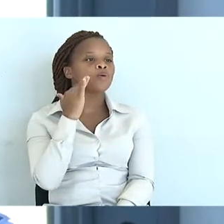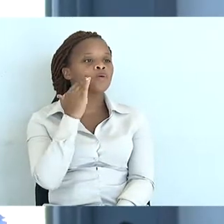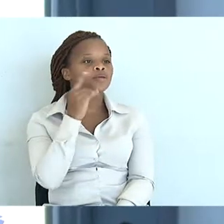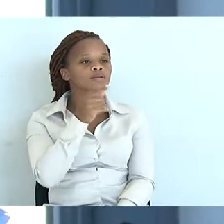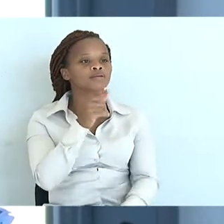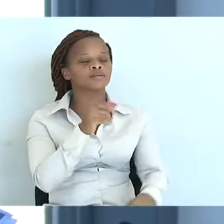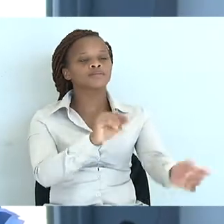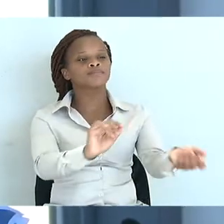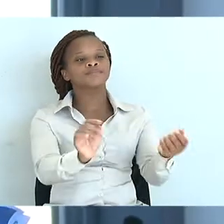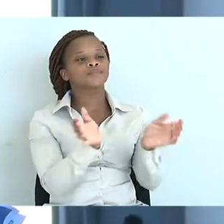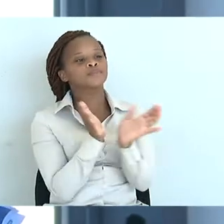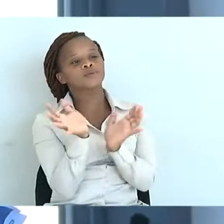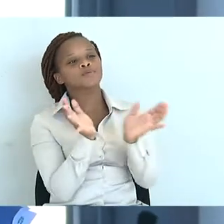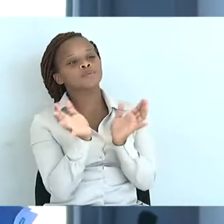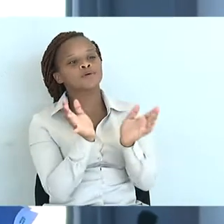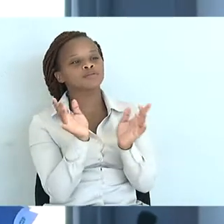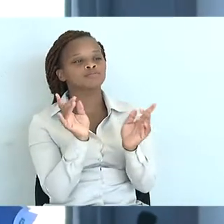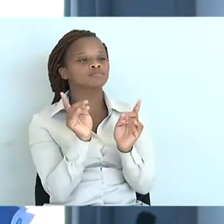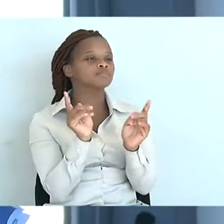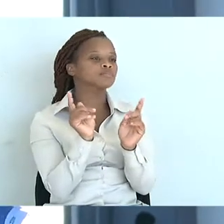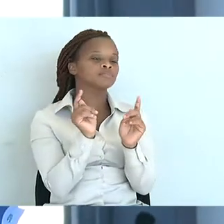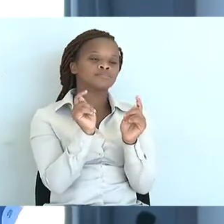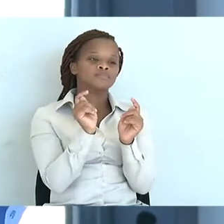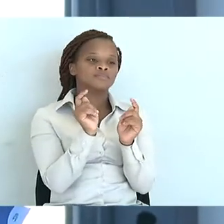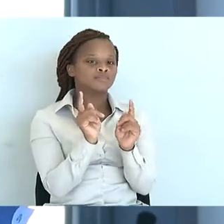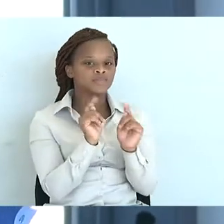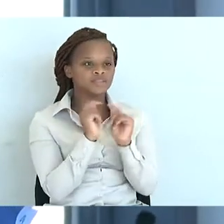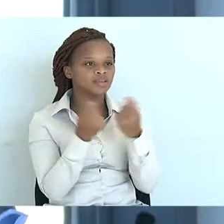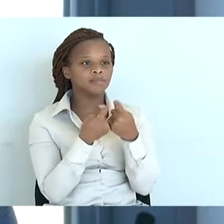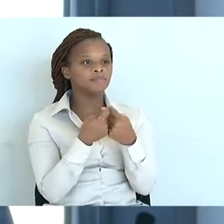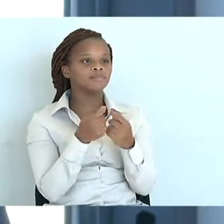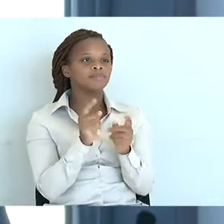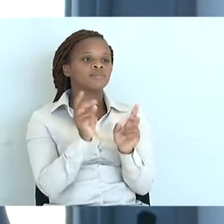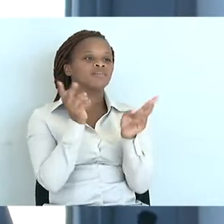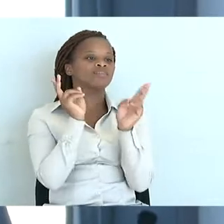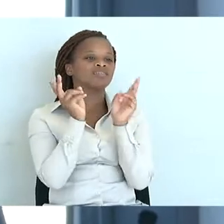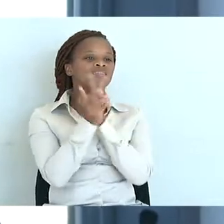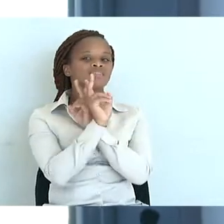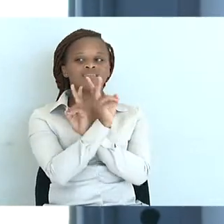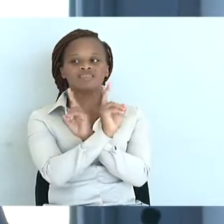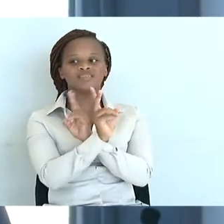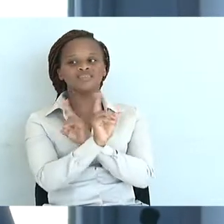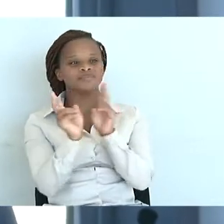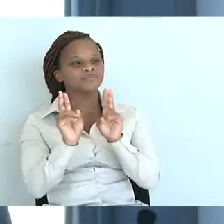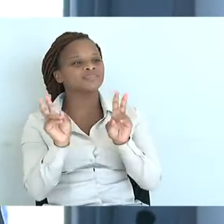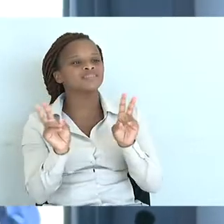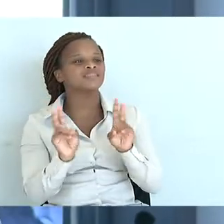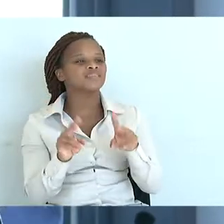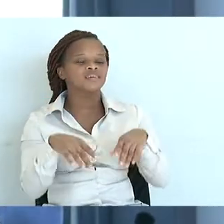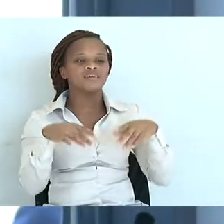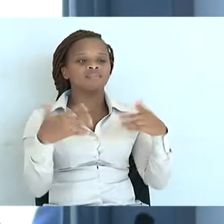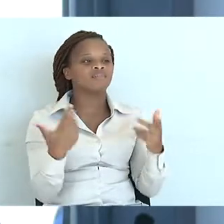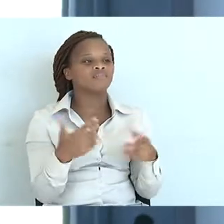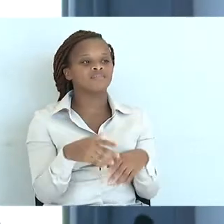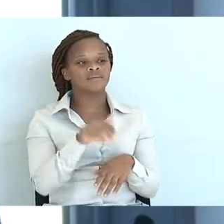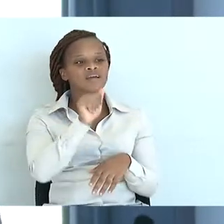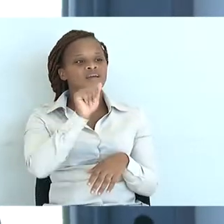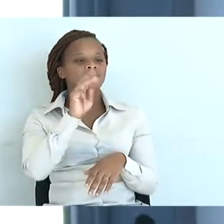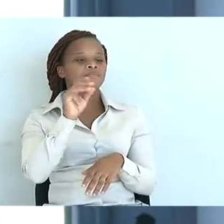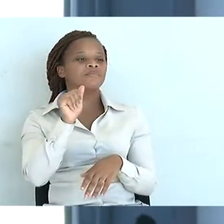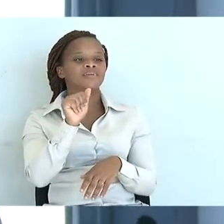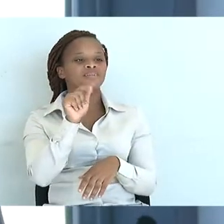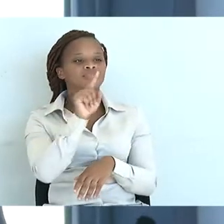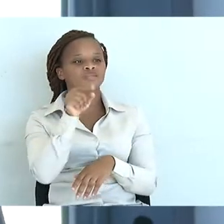Amazulu, and Arrows, I can name them, they could not come and play in Kokstad because of the